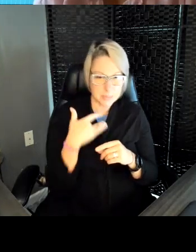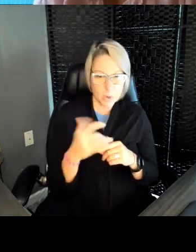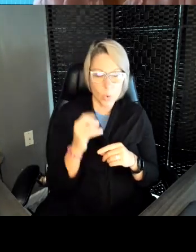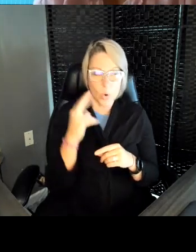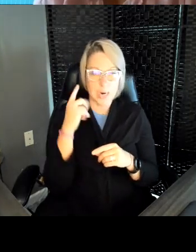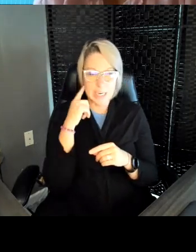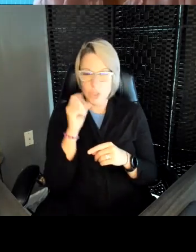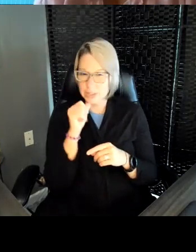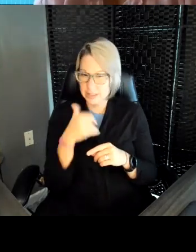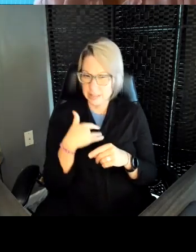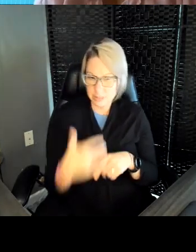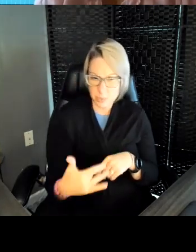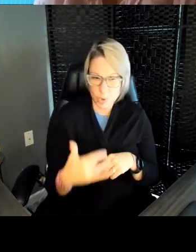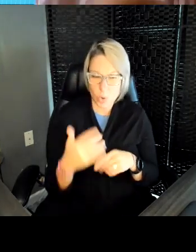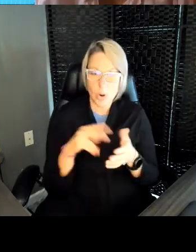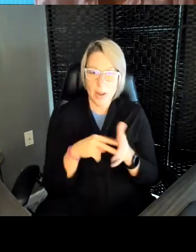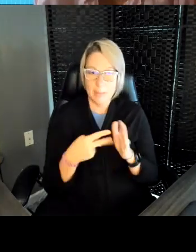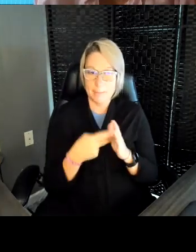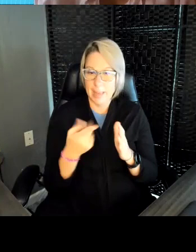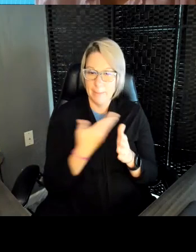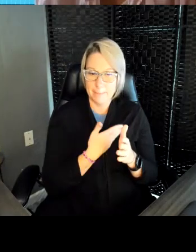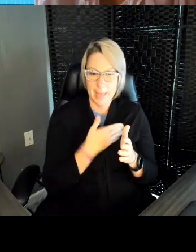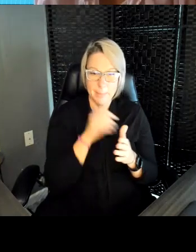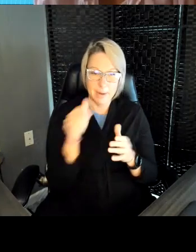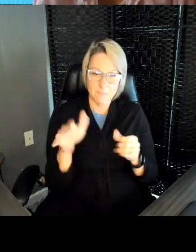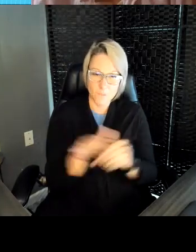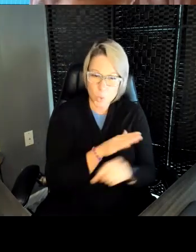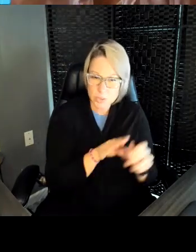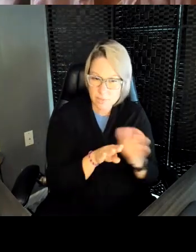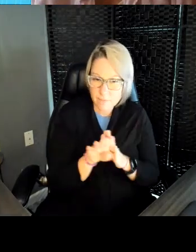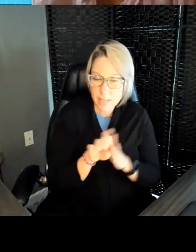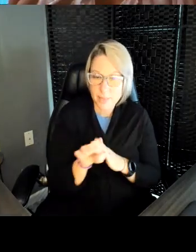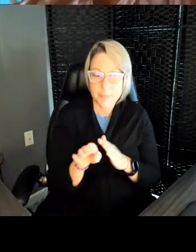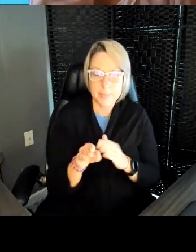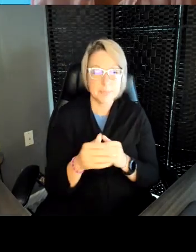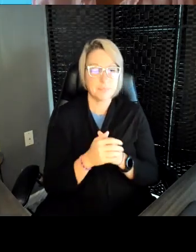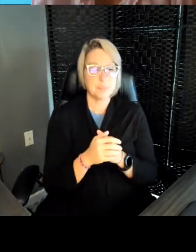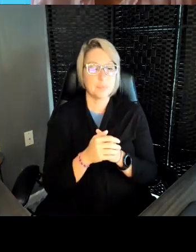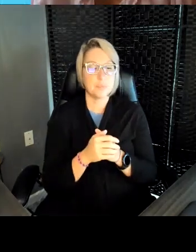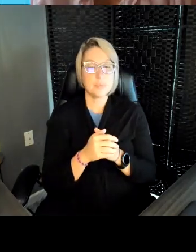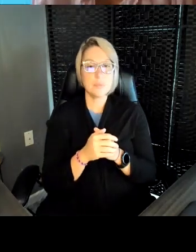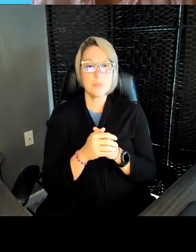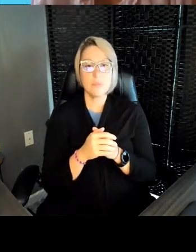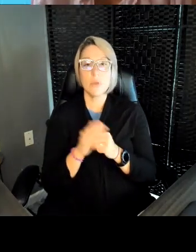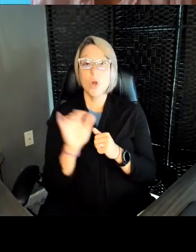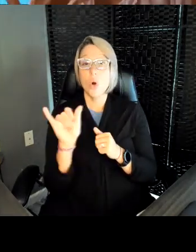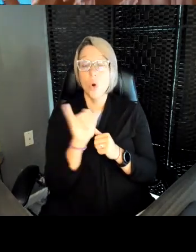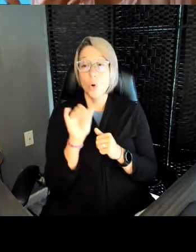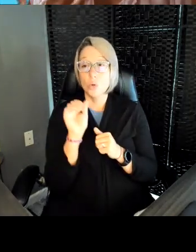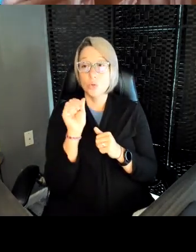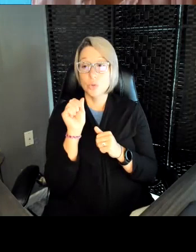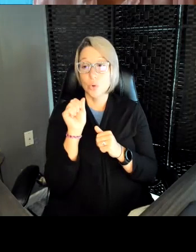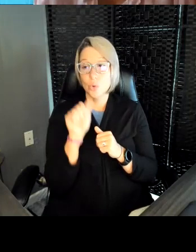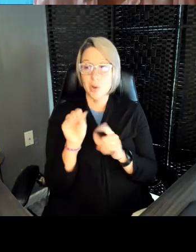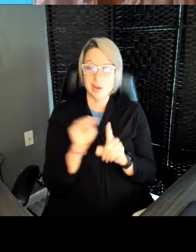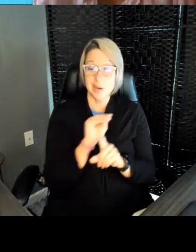us that the baby did not have full, complete development? So that's, and you could actually put that at prenatal, but